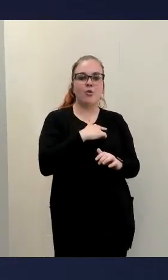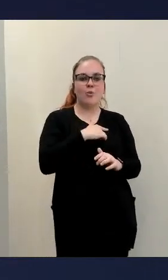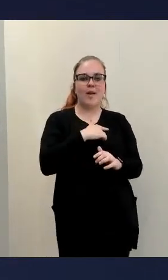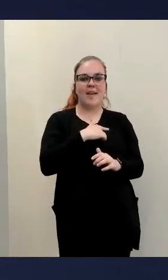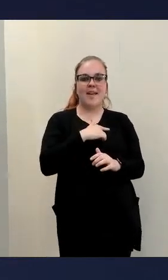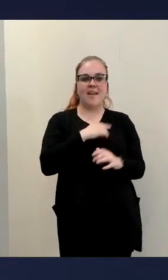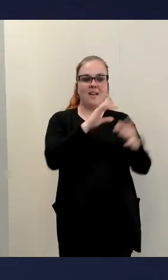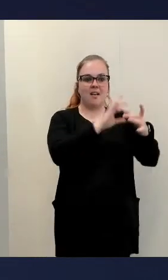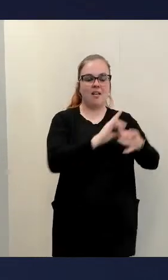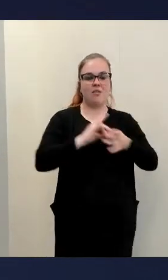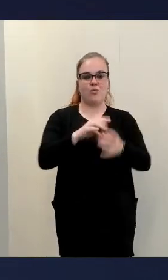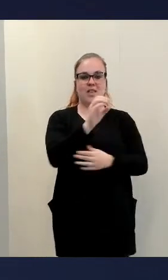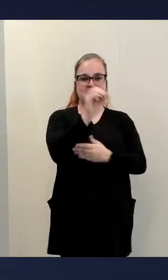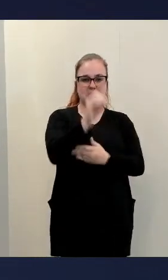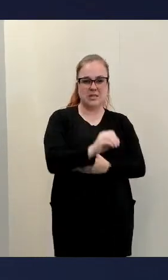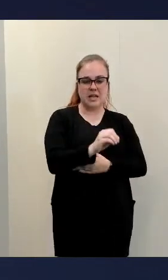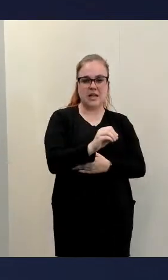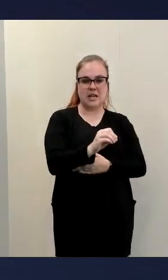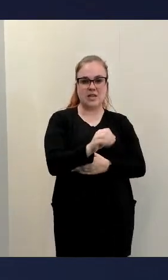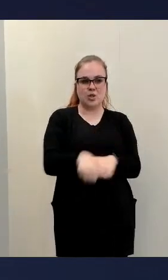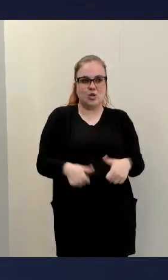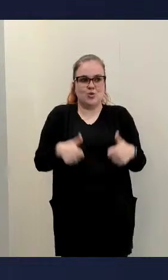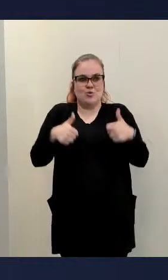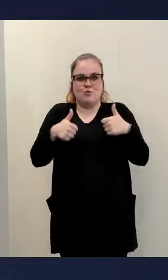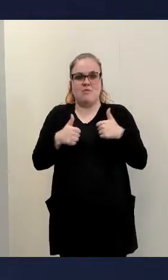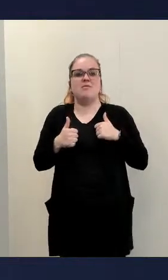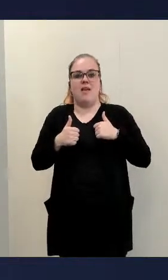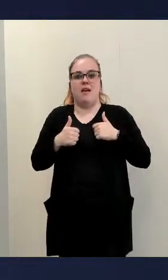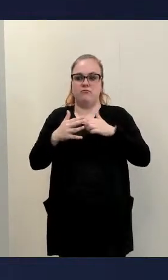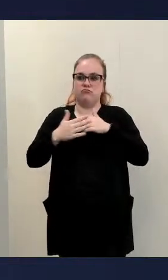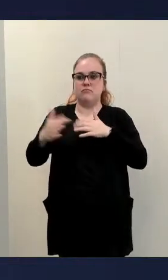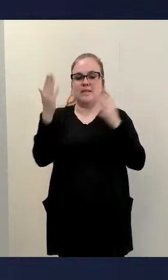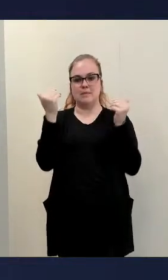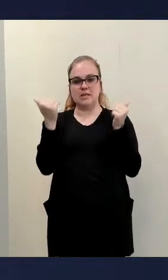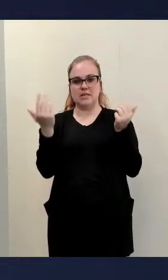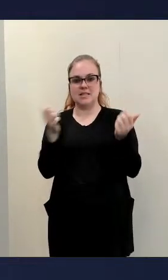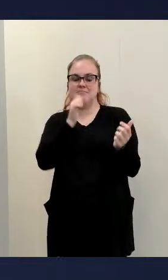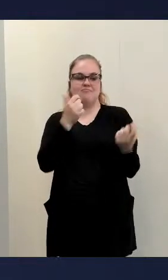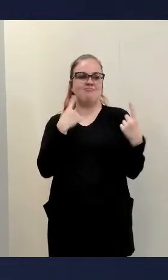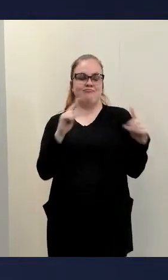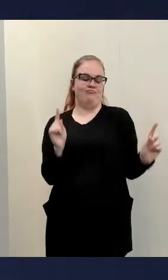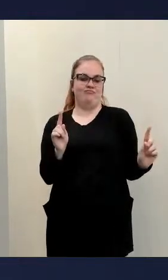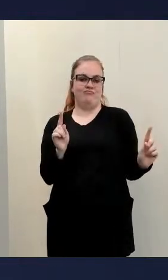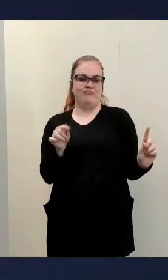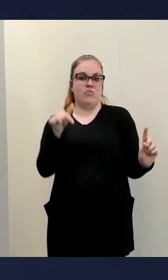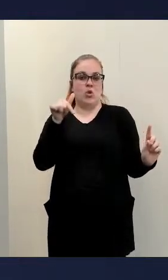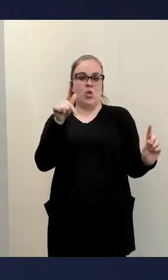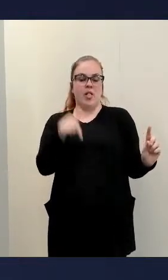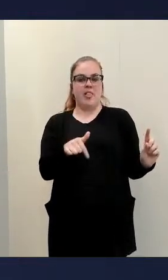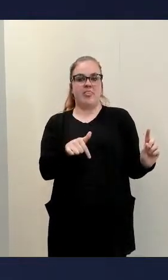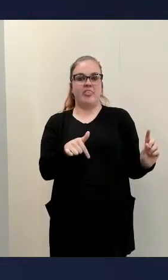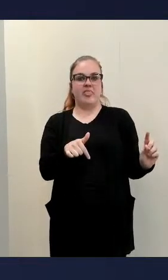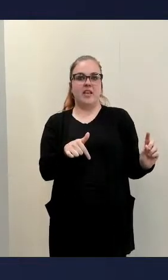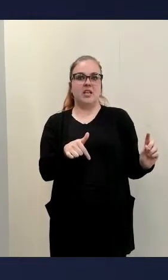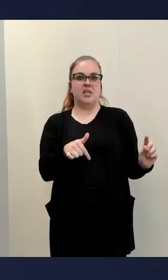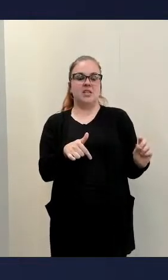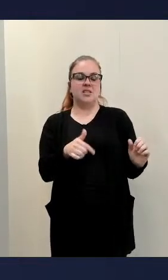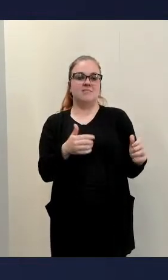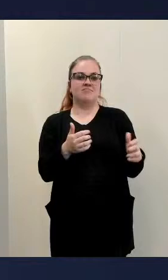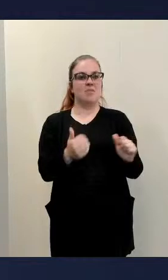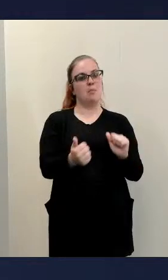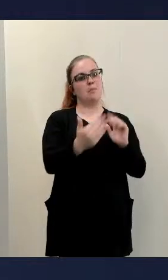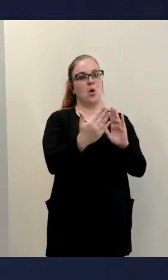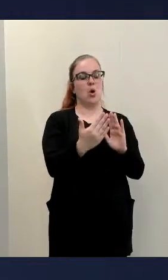that percentage to life expectancy? It doesn't work. And so this upstream approach of approaching that